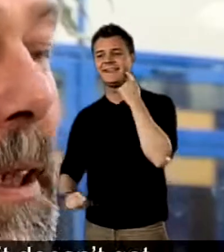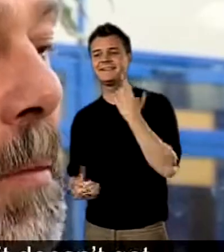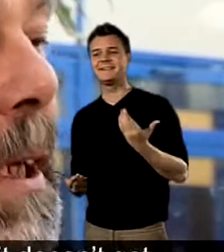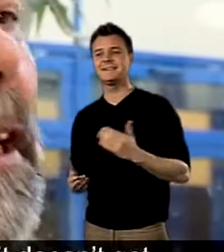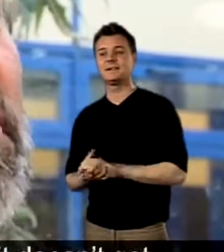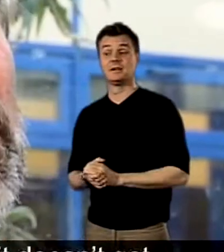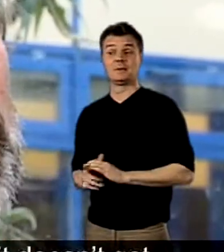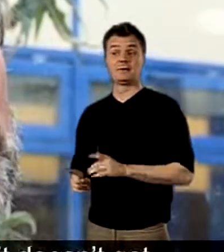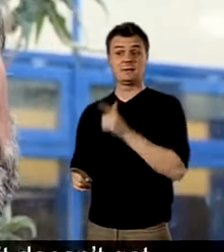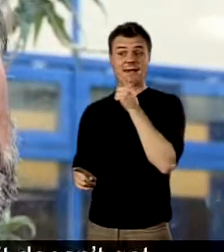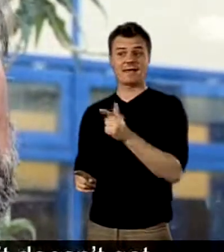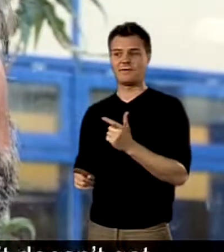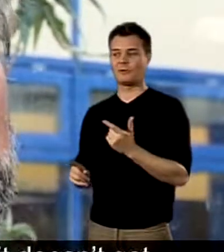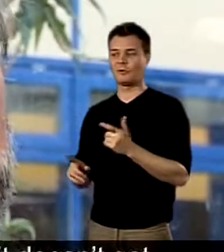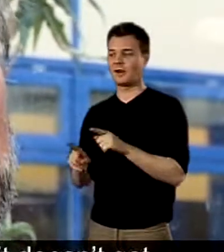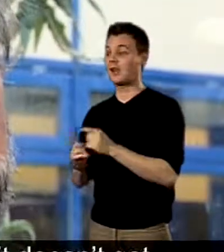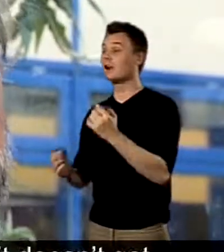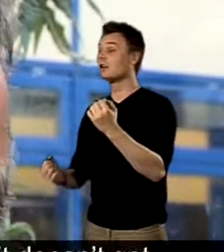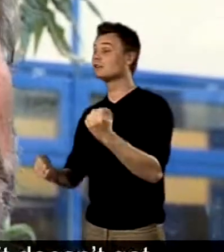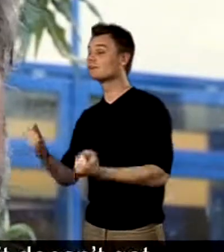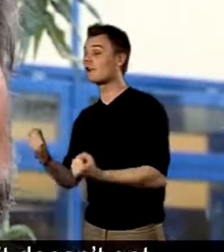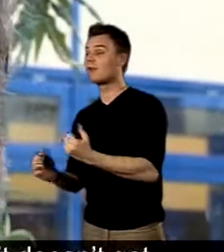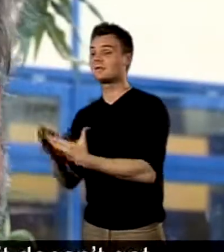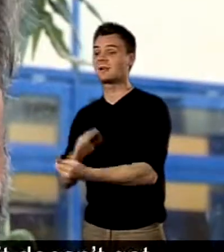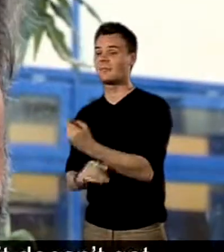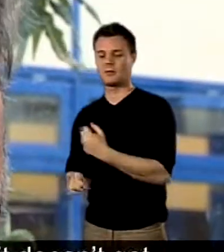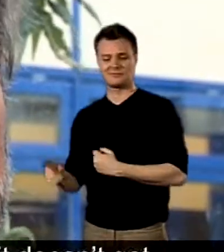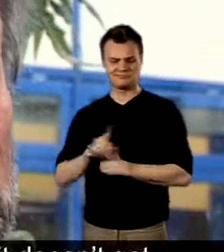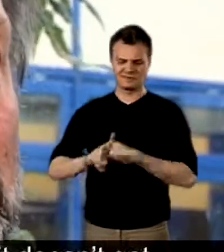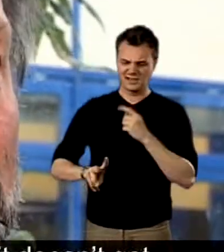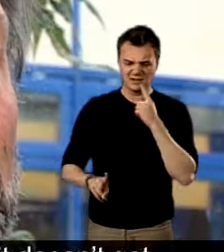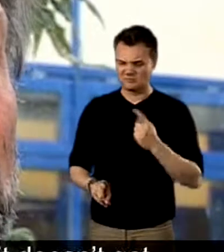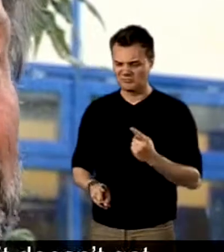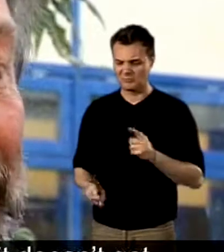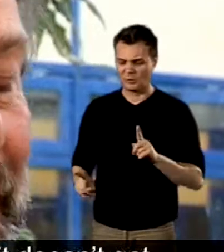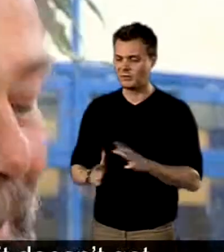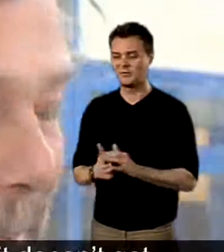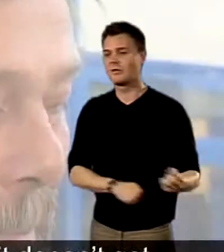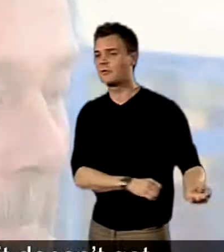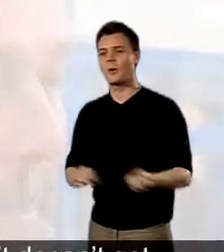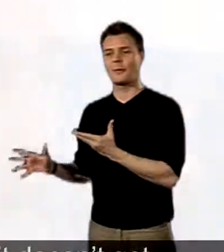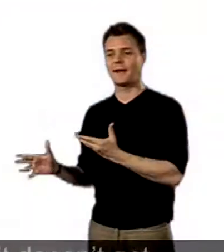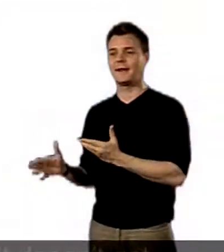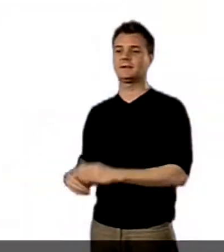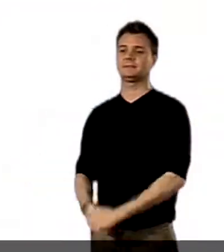We just have to be careful that it doesn't get thrown away as a by the driver. Yes.